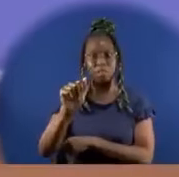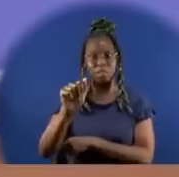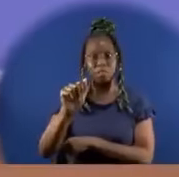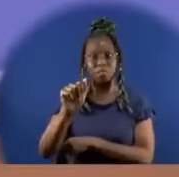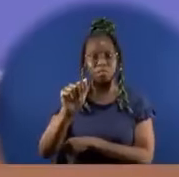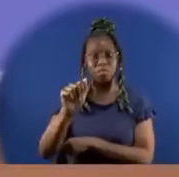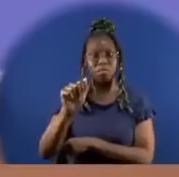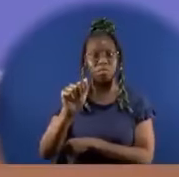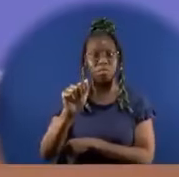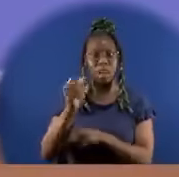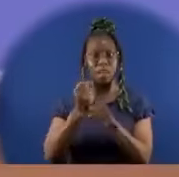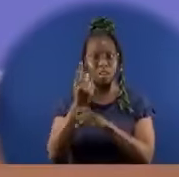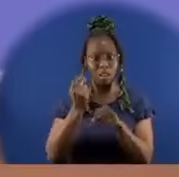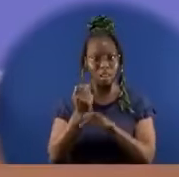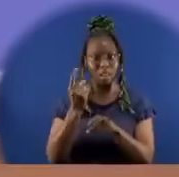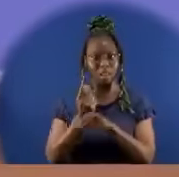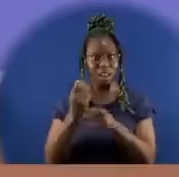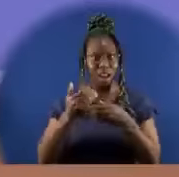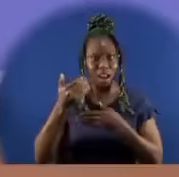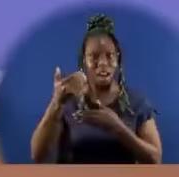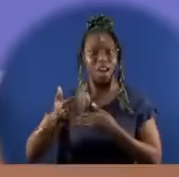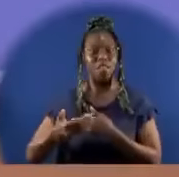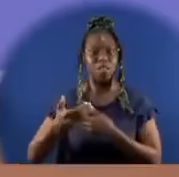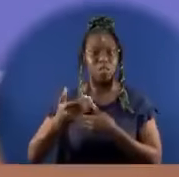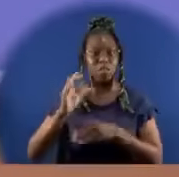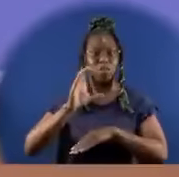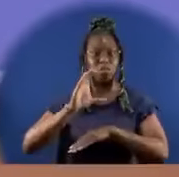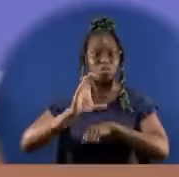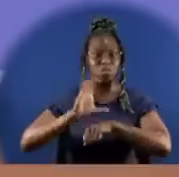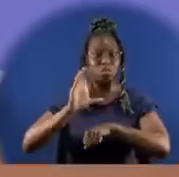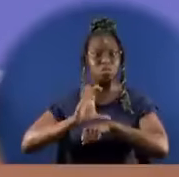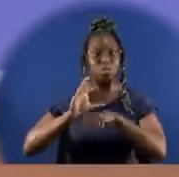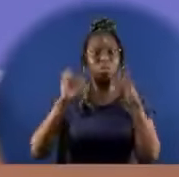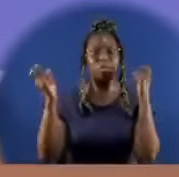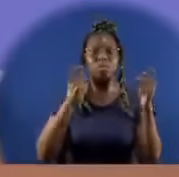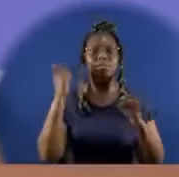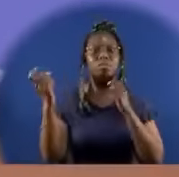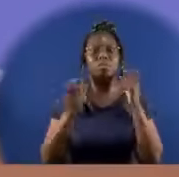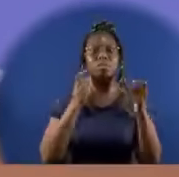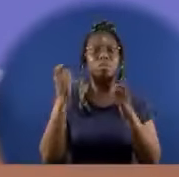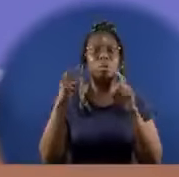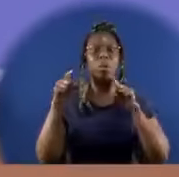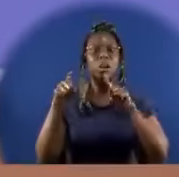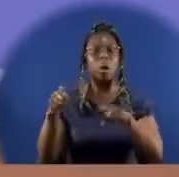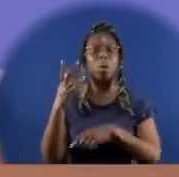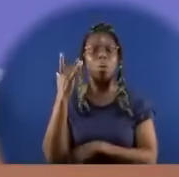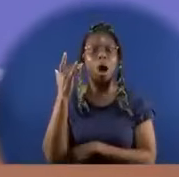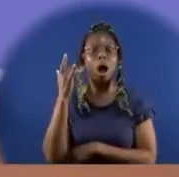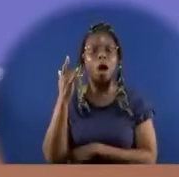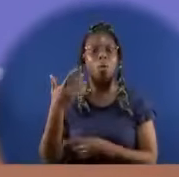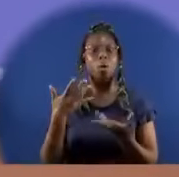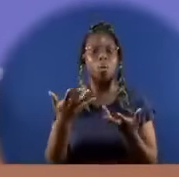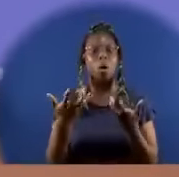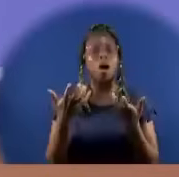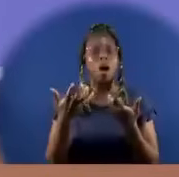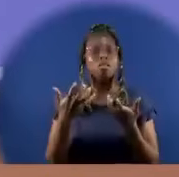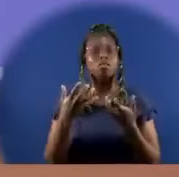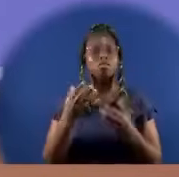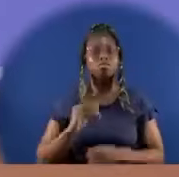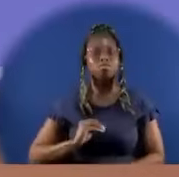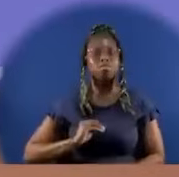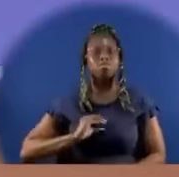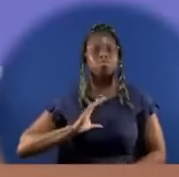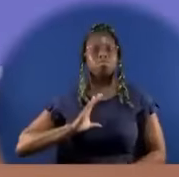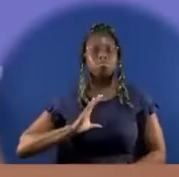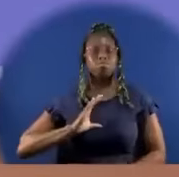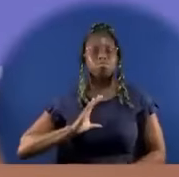every year right after church anniversary for some respite and to be replenished, to be refreshed by the Word of God. And